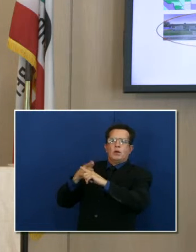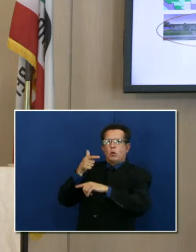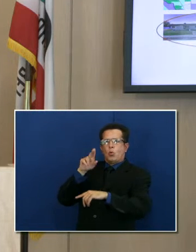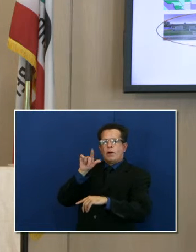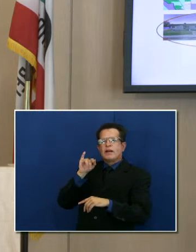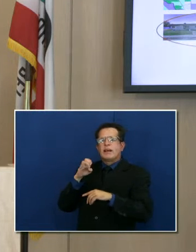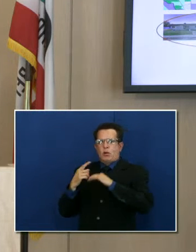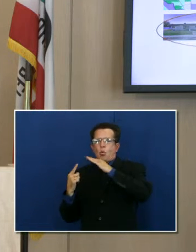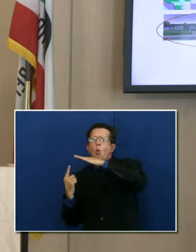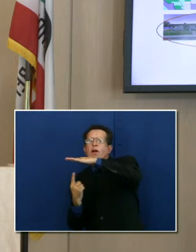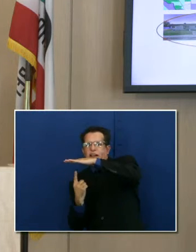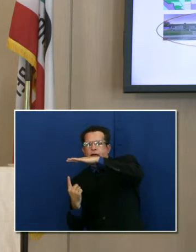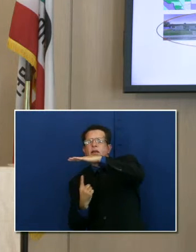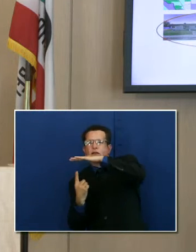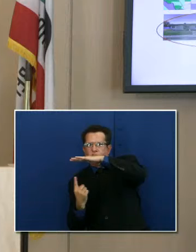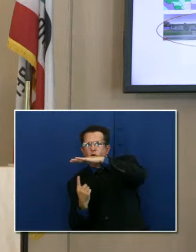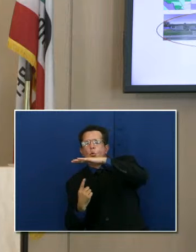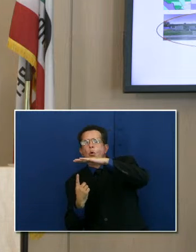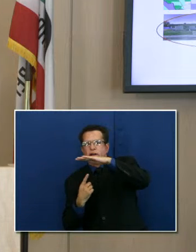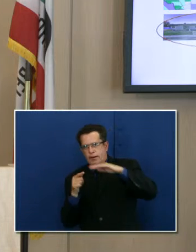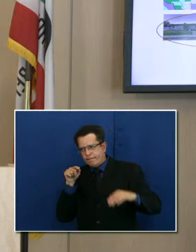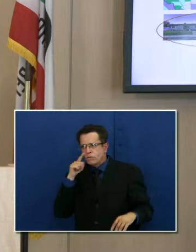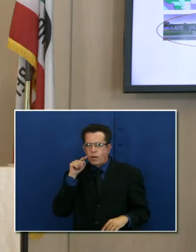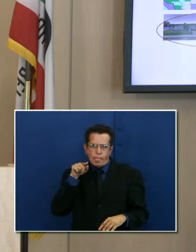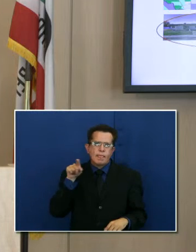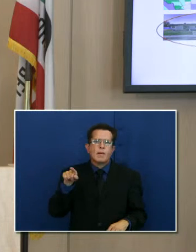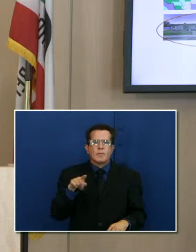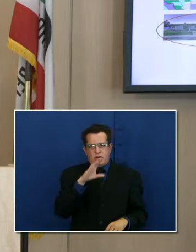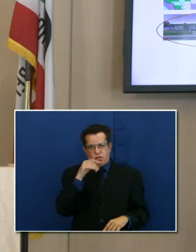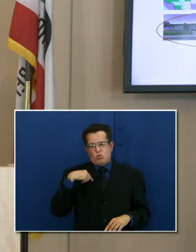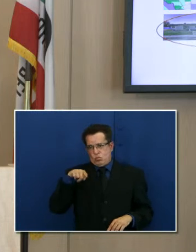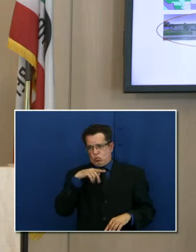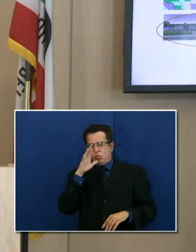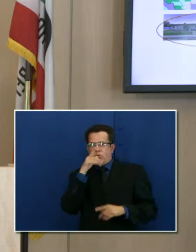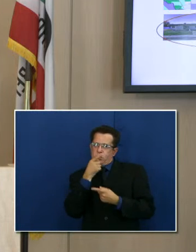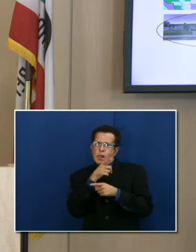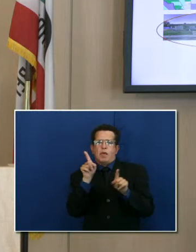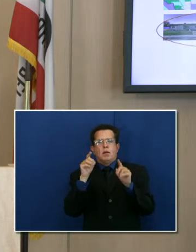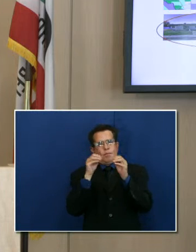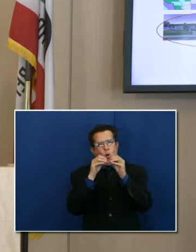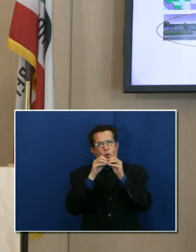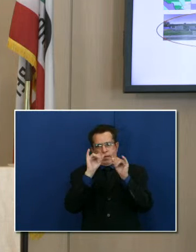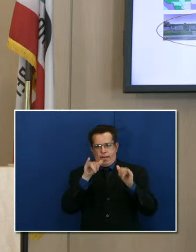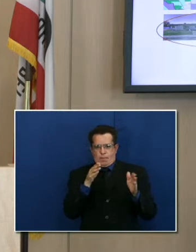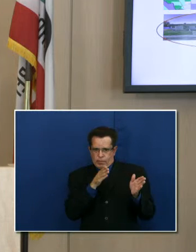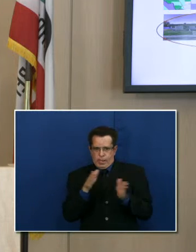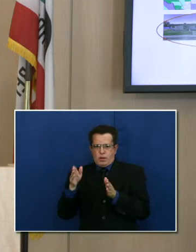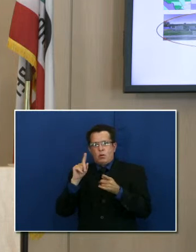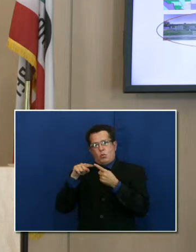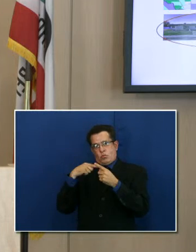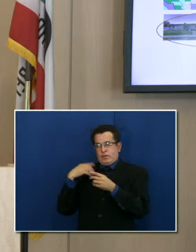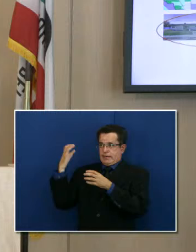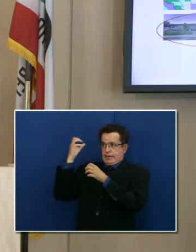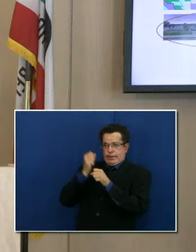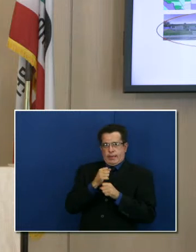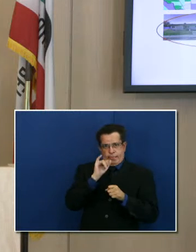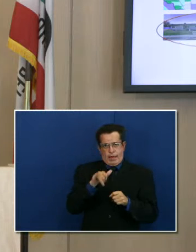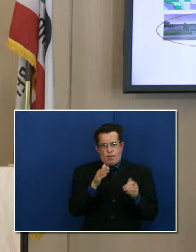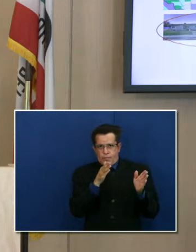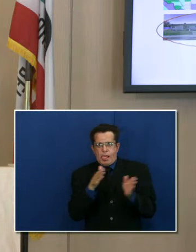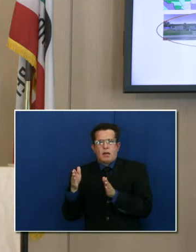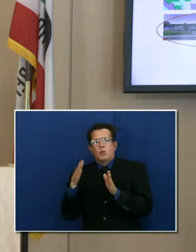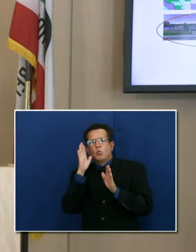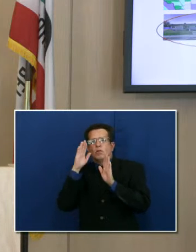will be included in the playbook, and we will include those in our plan once the documentation to develop our plan